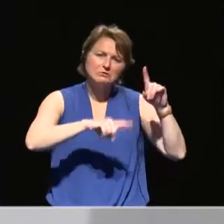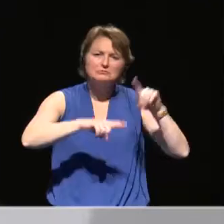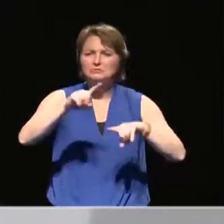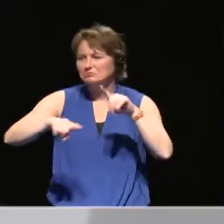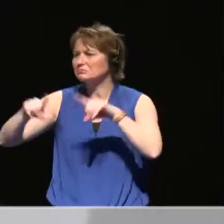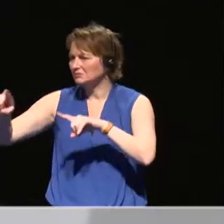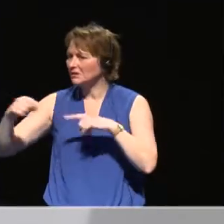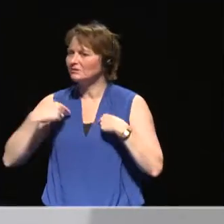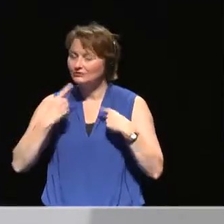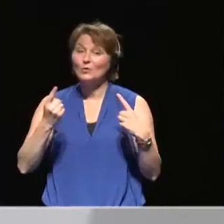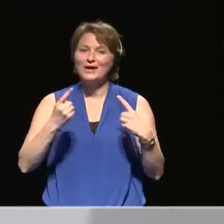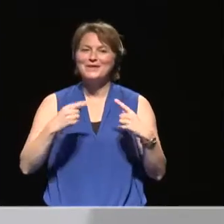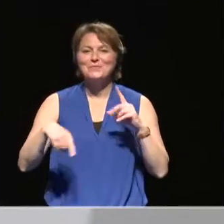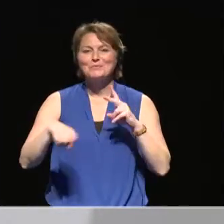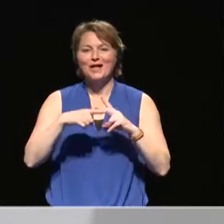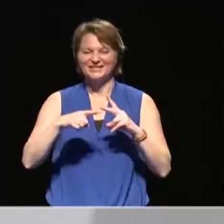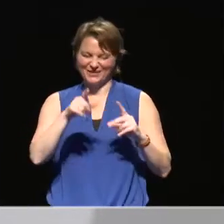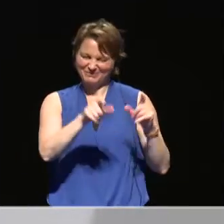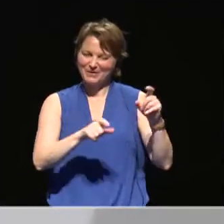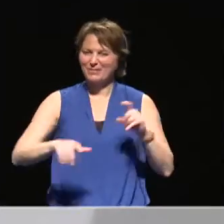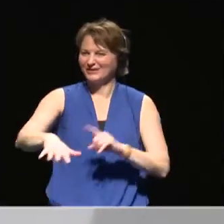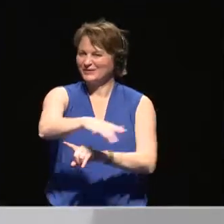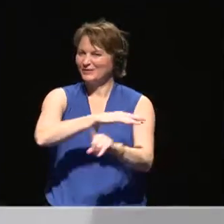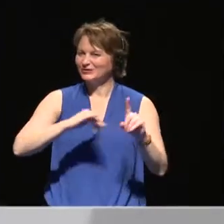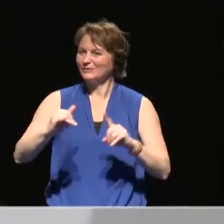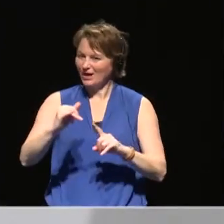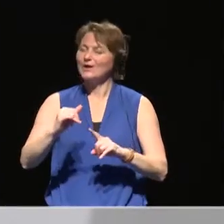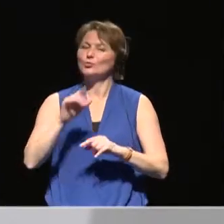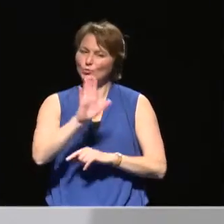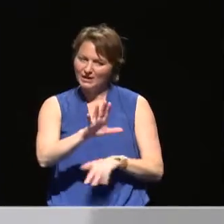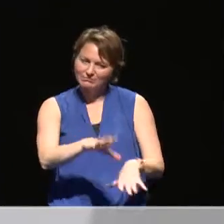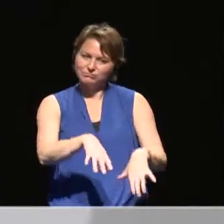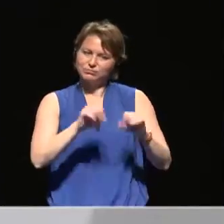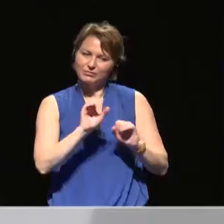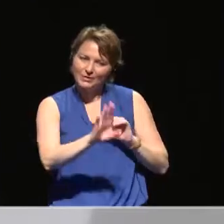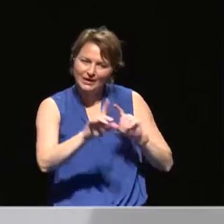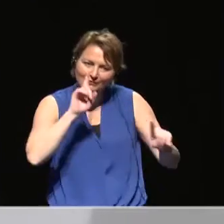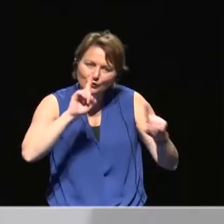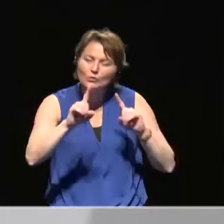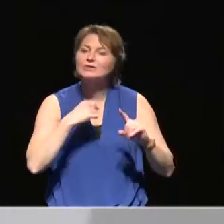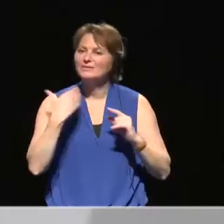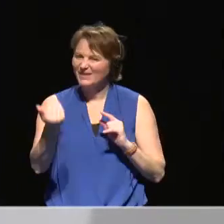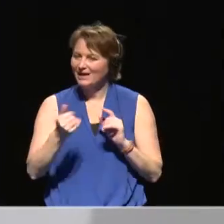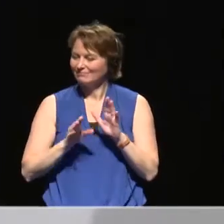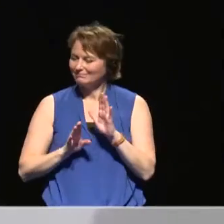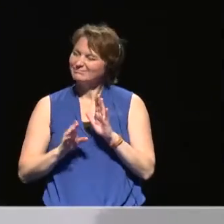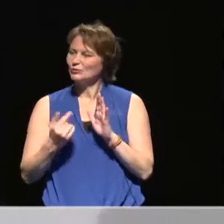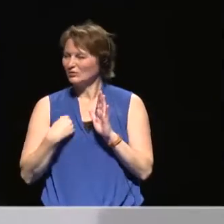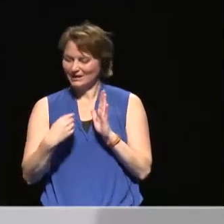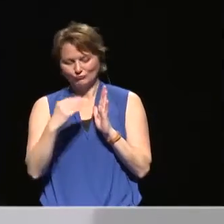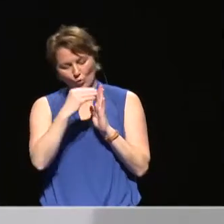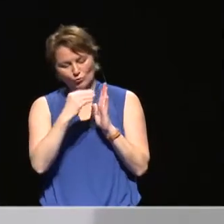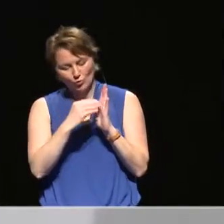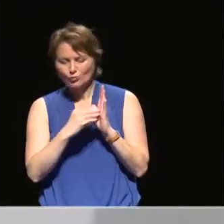and we also carry the flag for civil society, and we promote democratic values, norms, and practices in my country, because we believe